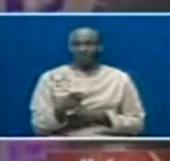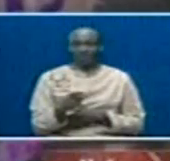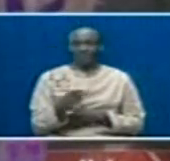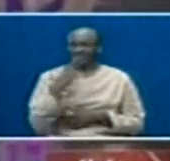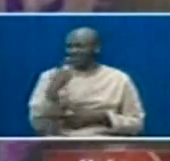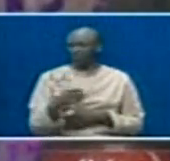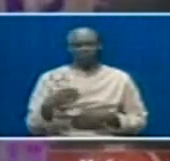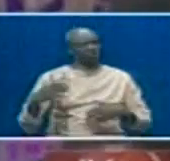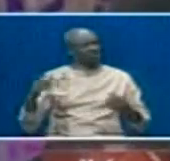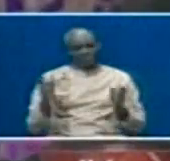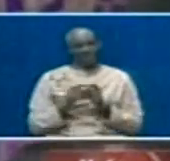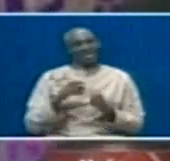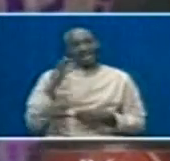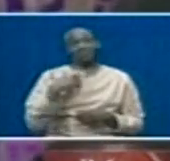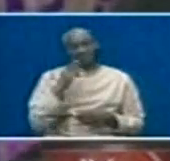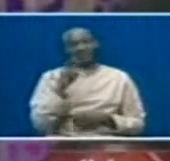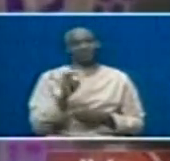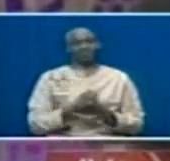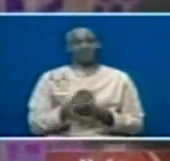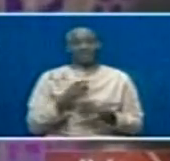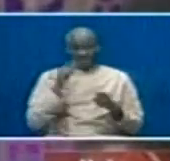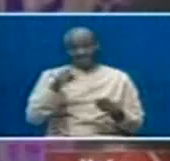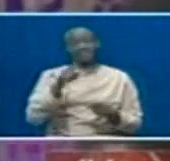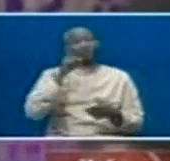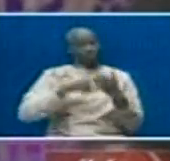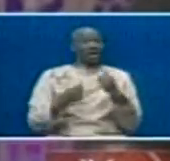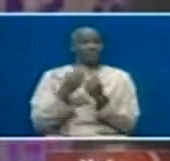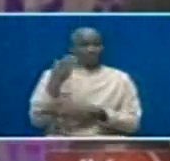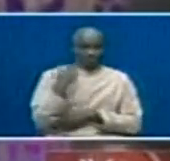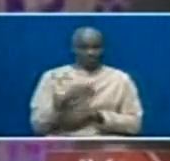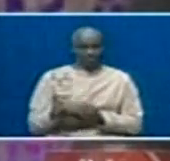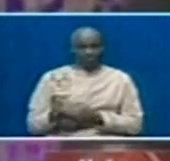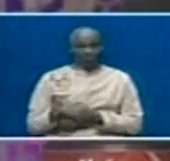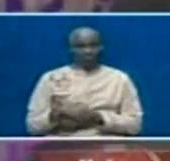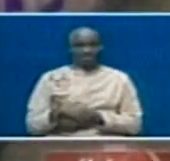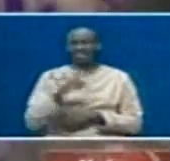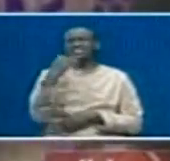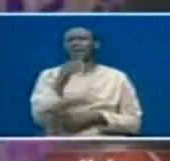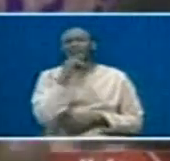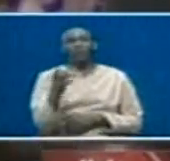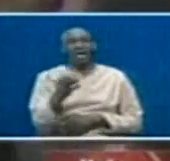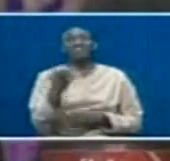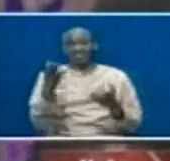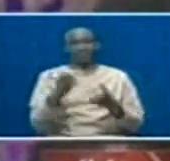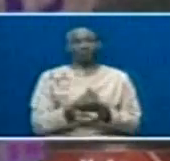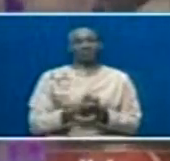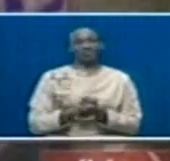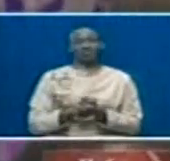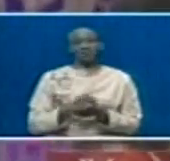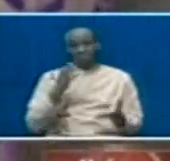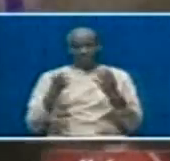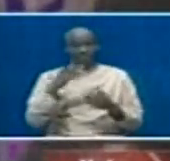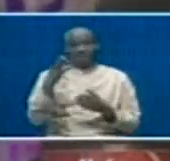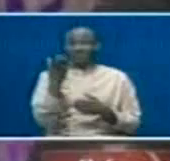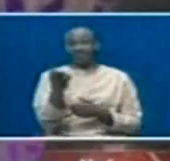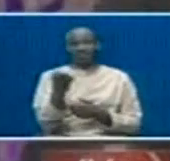Oh, Kabisa. But anyway, that's what happened. And where is this young man now? He's still alive, and probably maybe he might